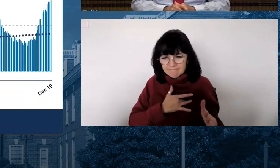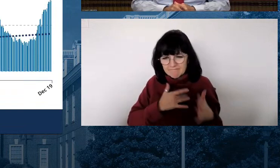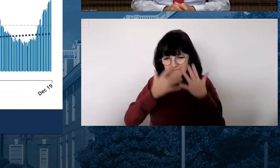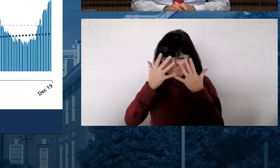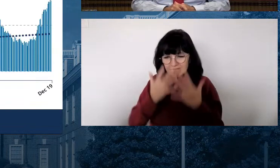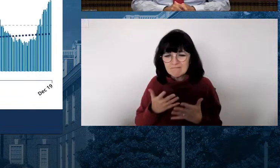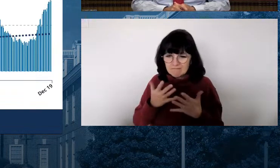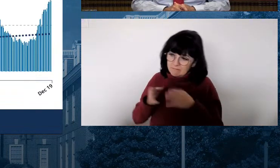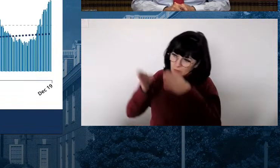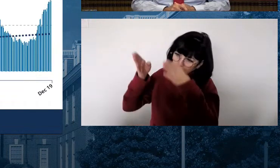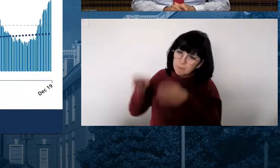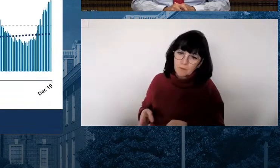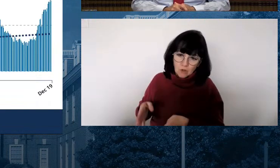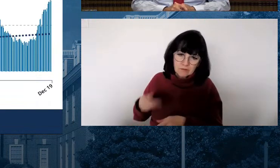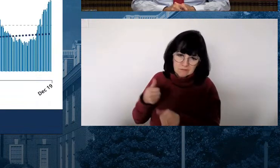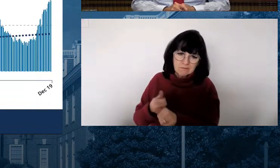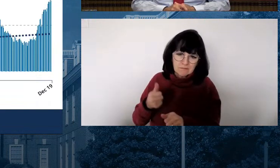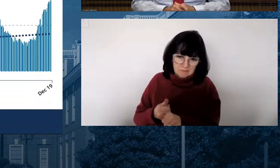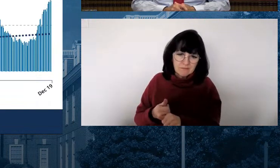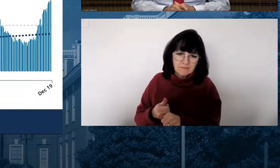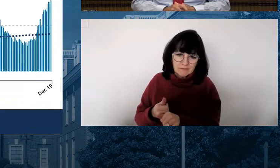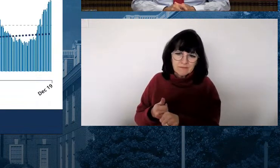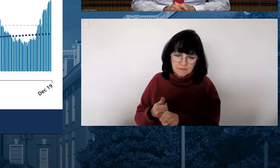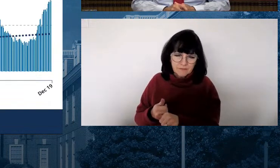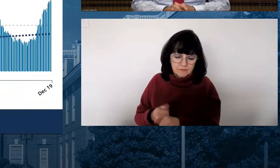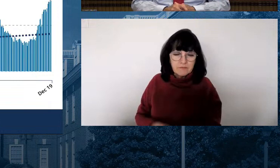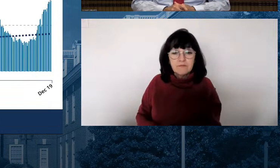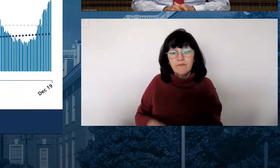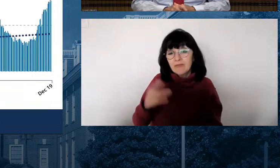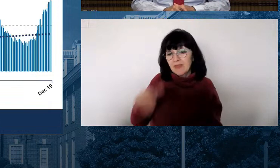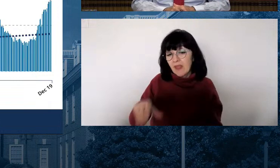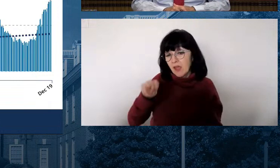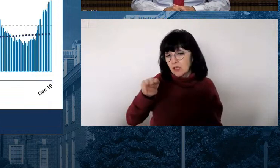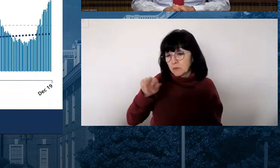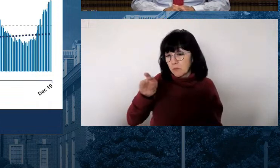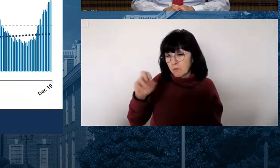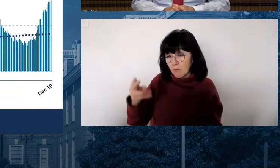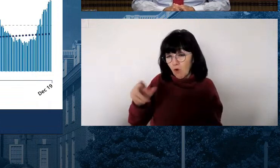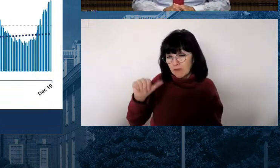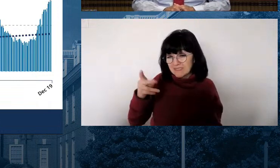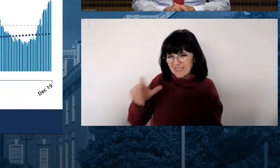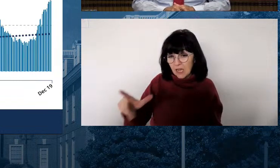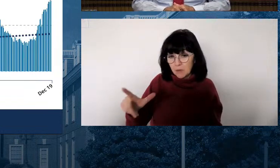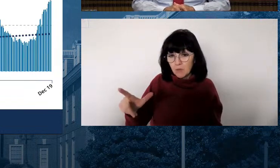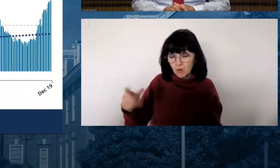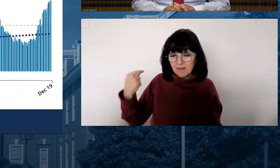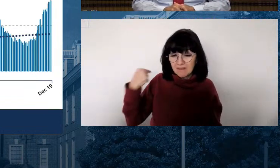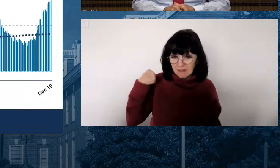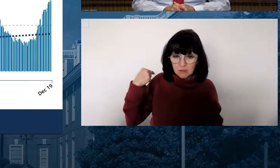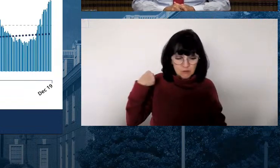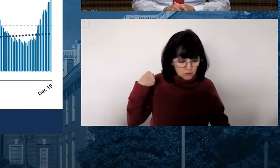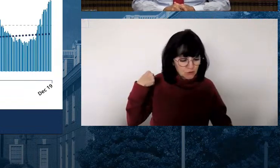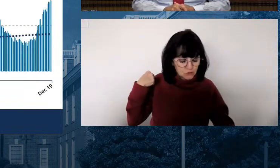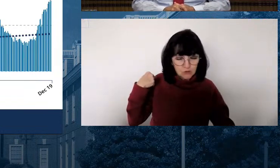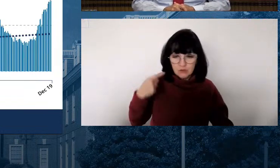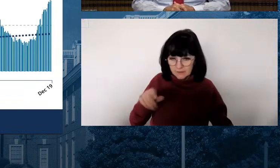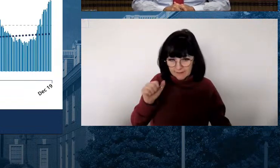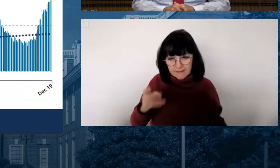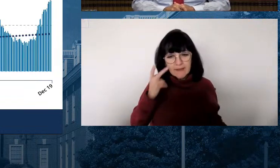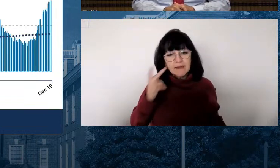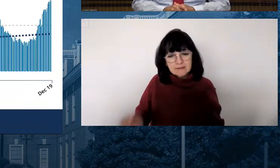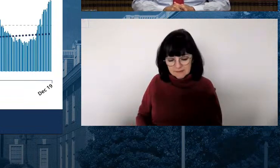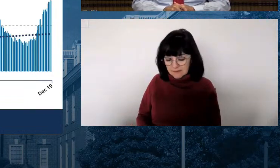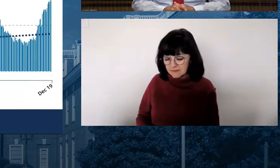the pandemic in March, April of last year. And you can see we got